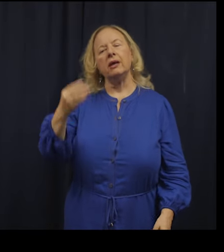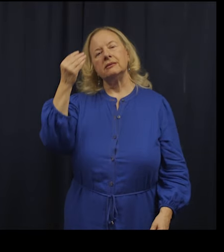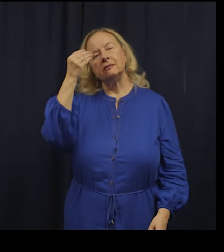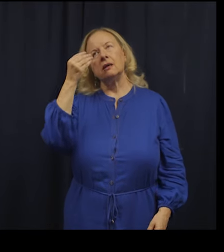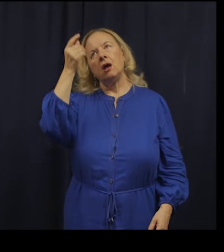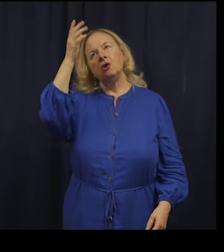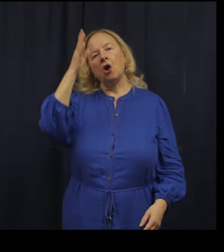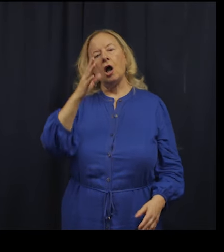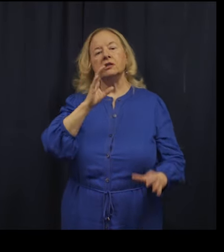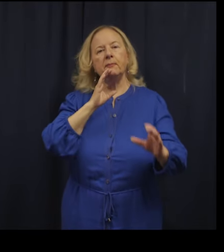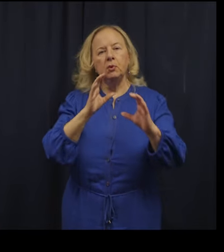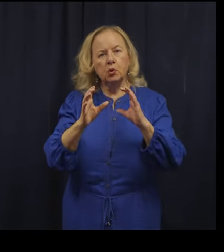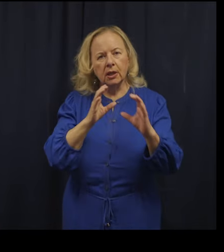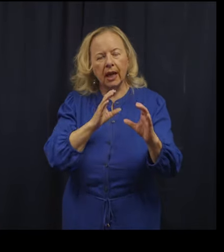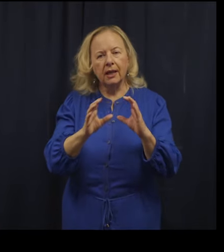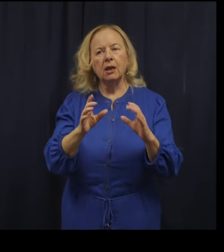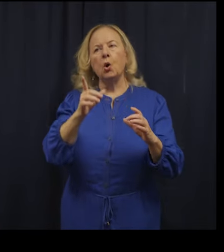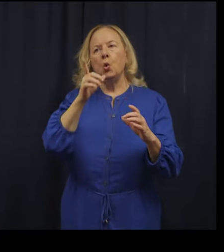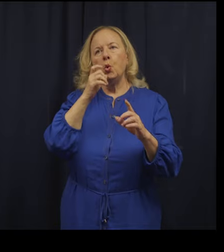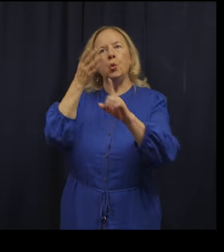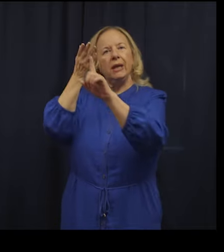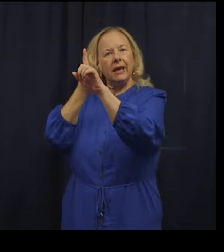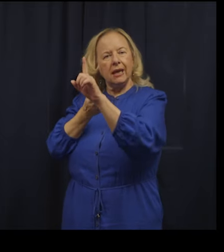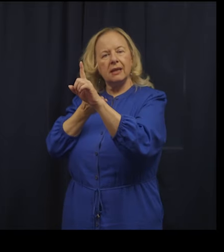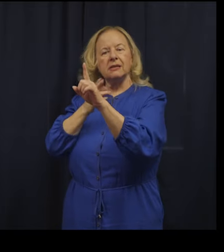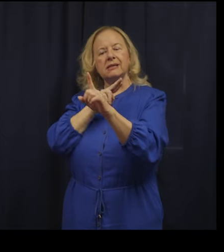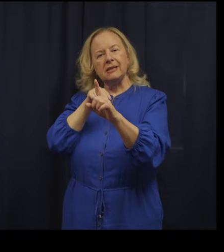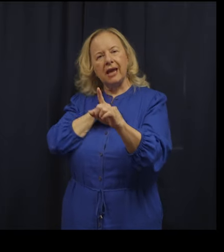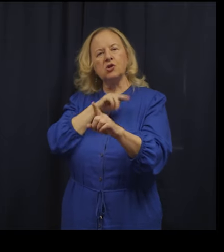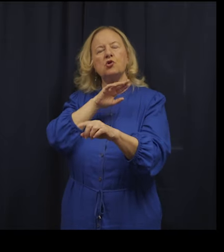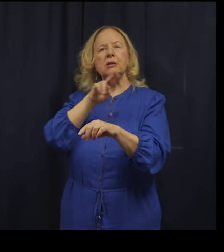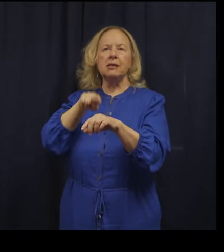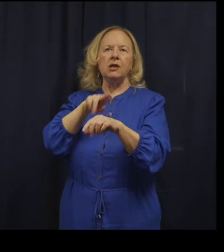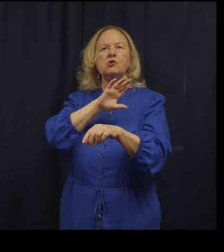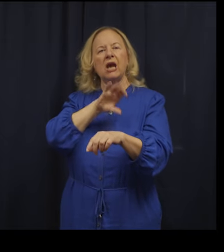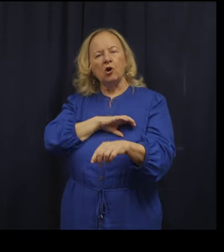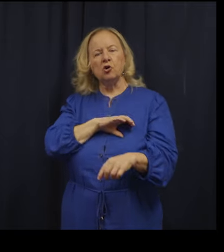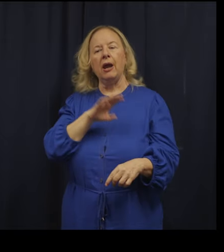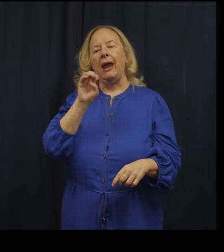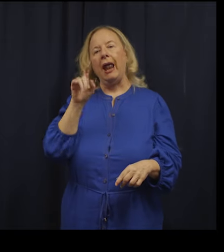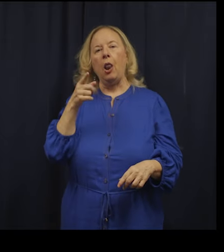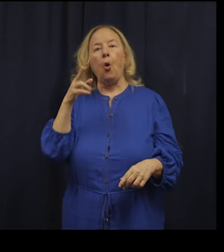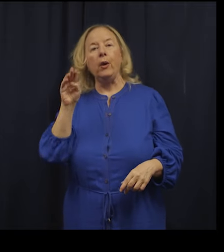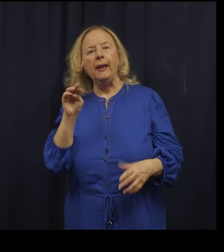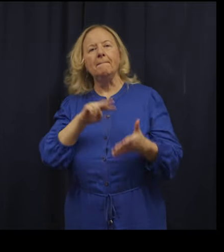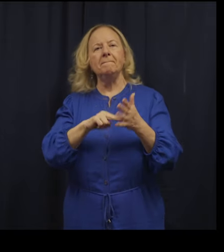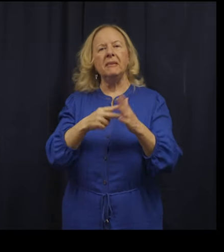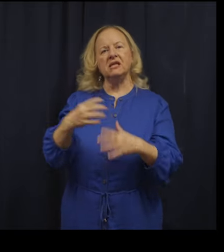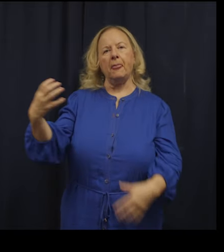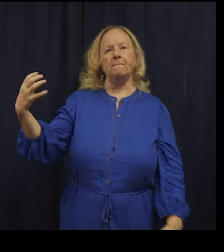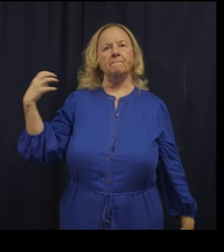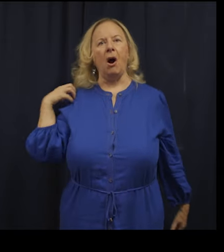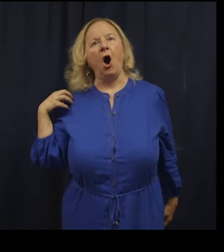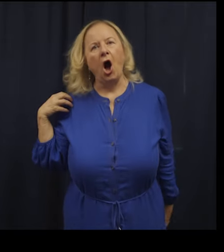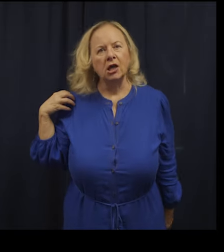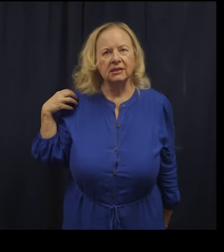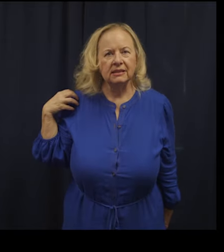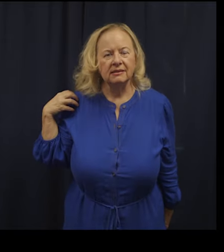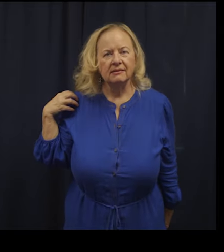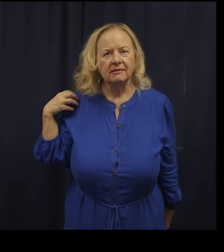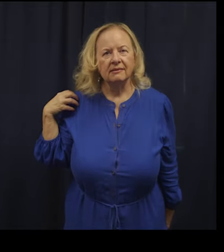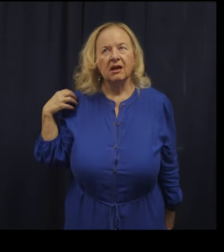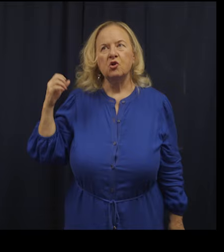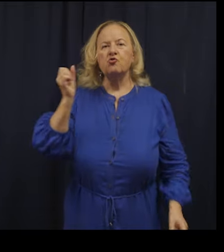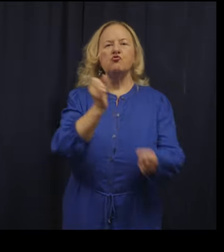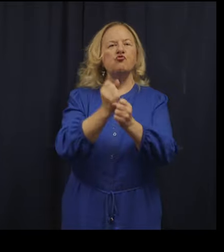telling, God is trying to communicate with us who he is, his nature, his character. Elohim means the boss,